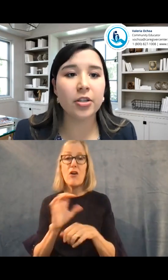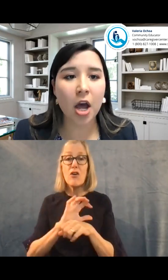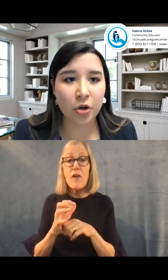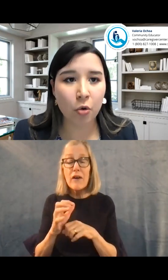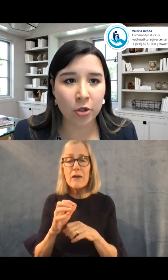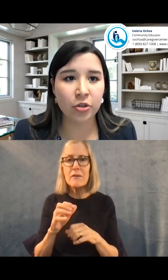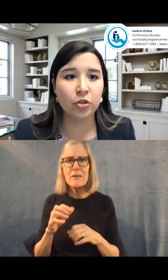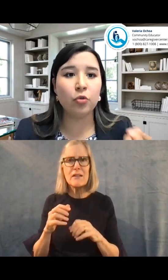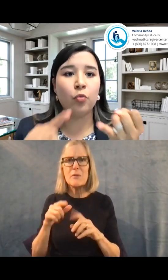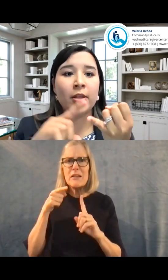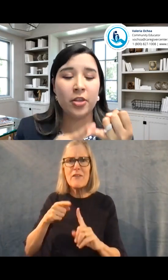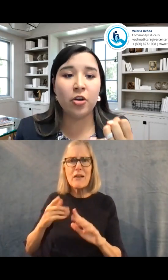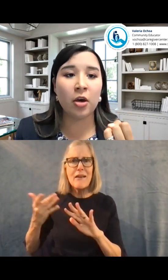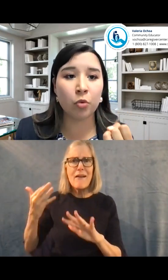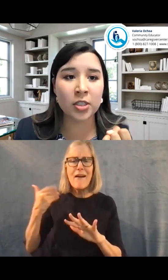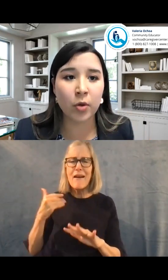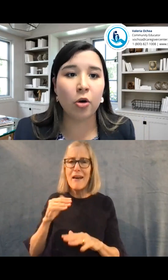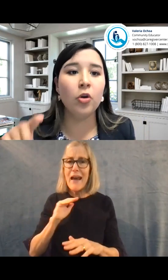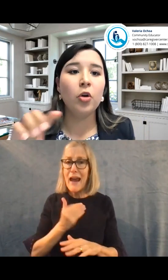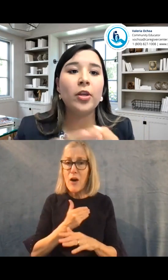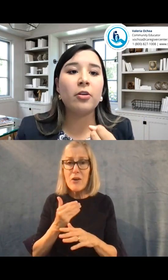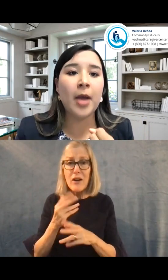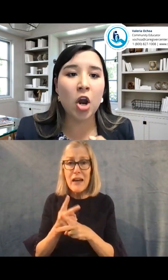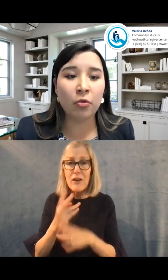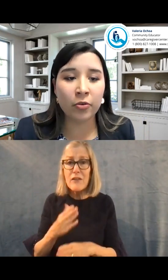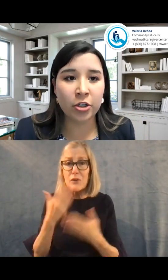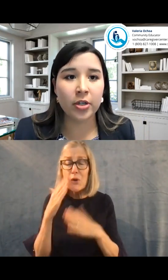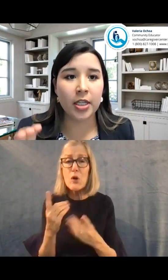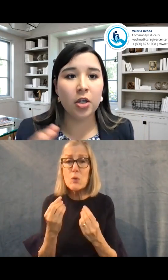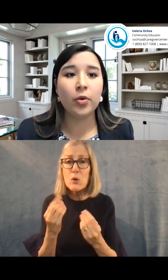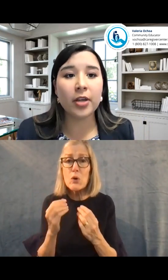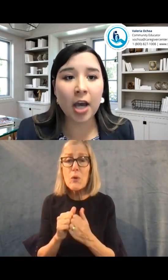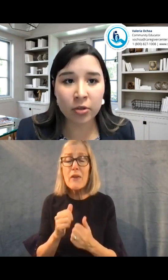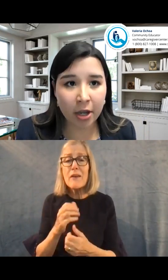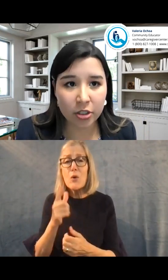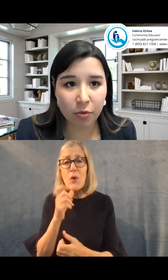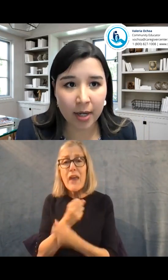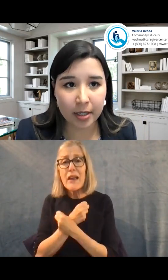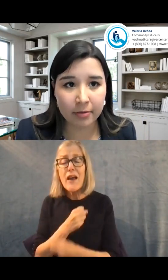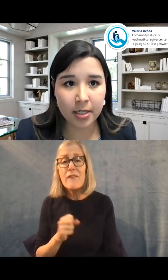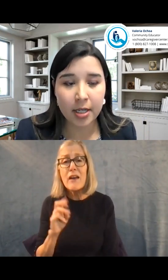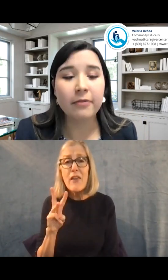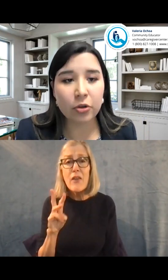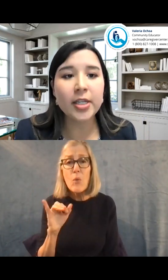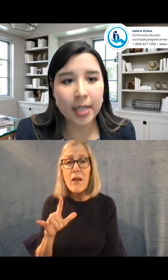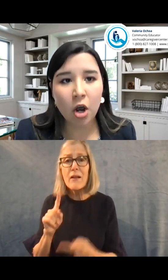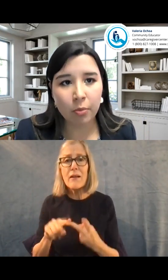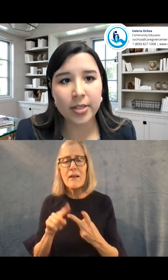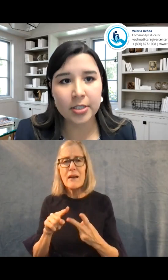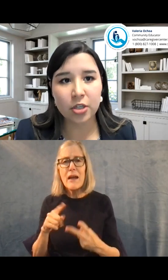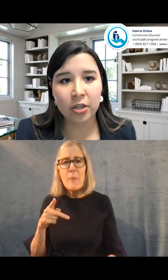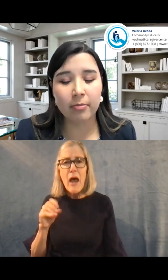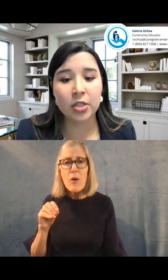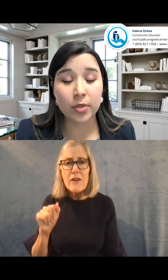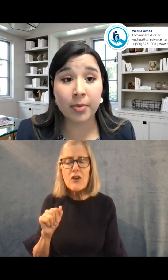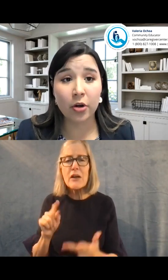caregivers did not know what to do with their loved one's will, with a power of attorney, with a healthcare directives. If you need help with